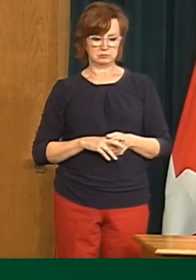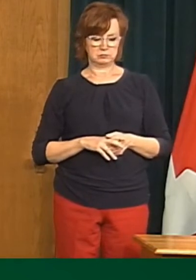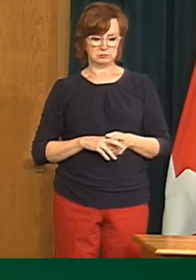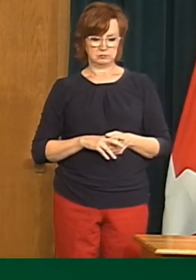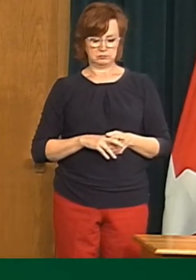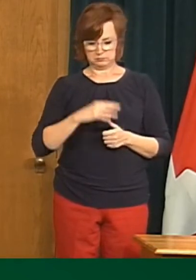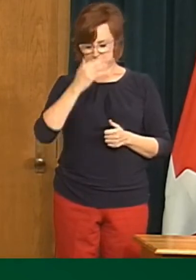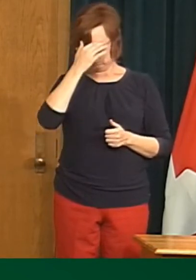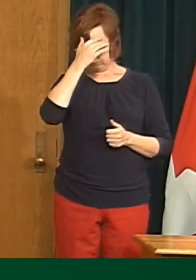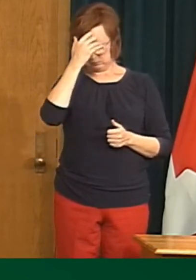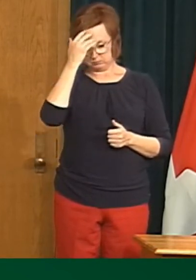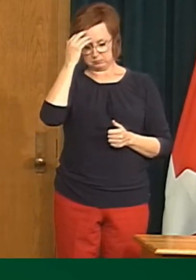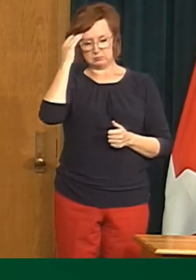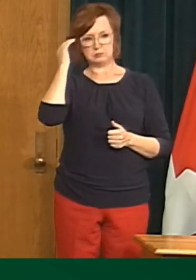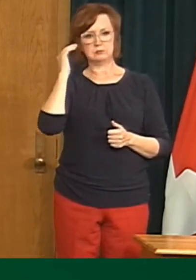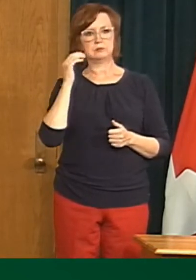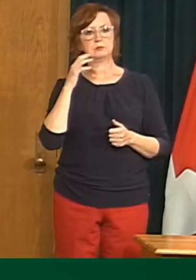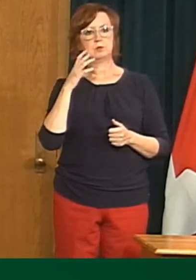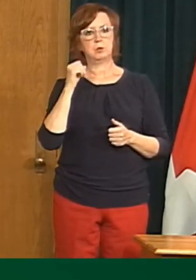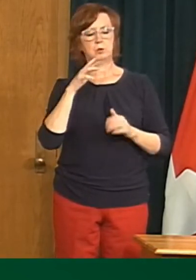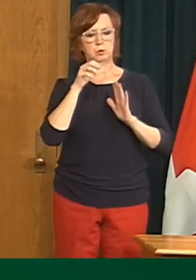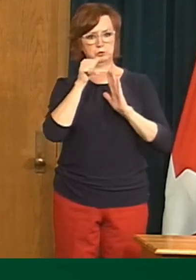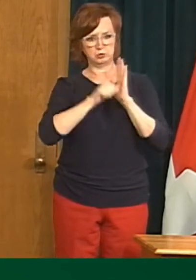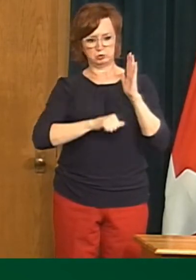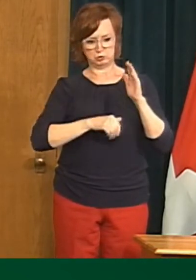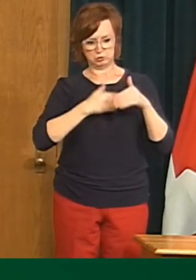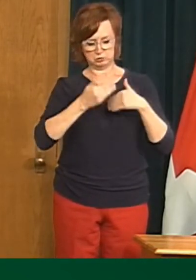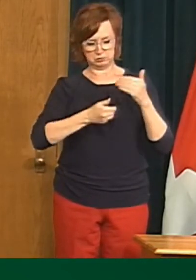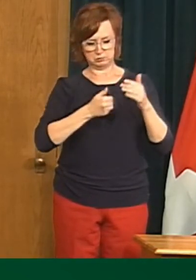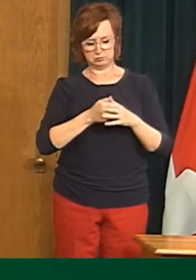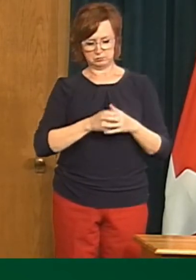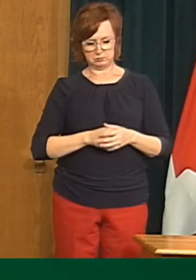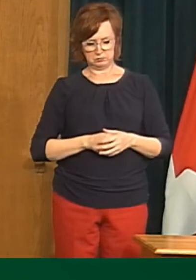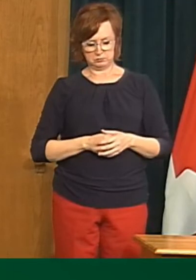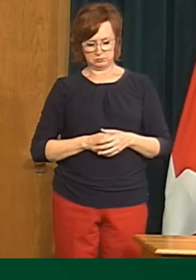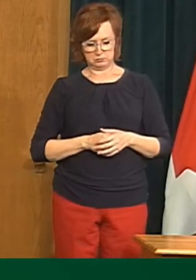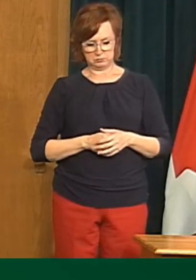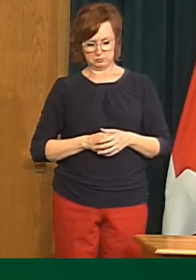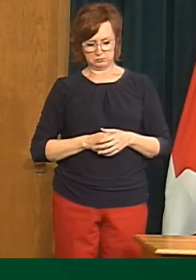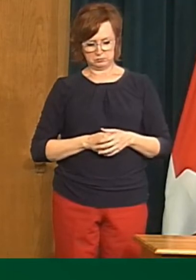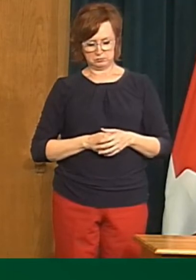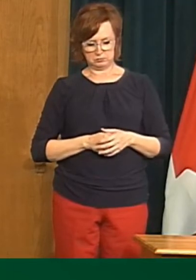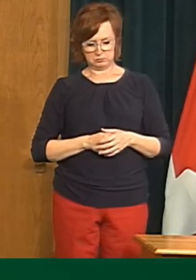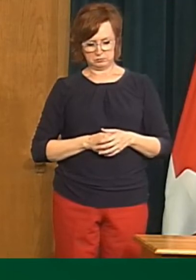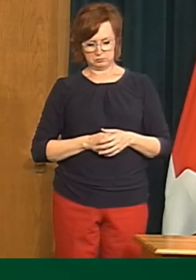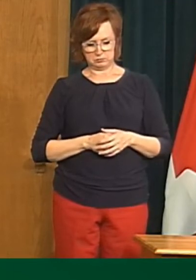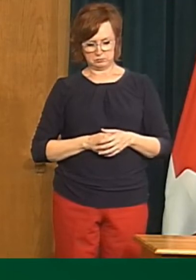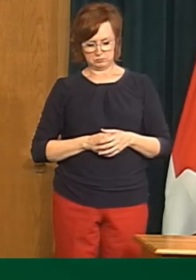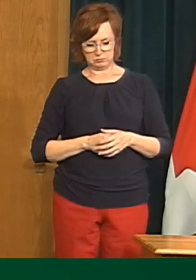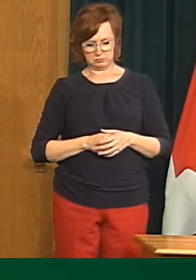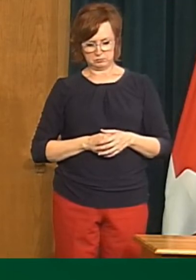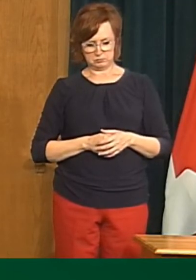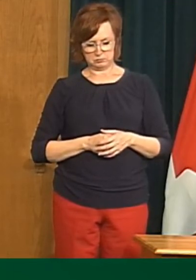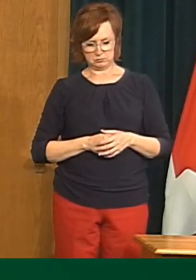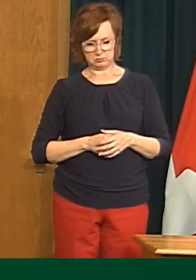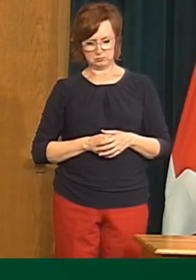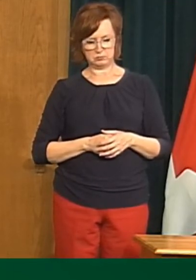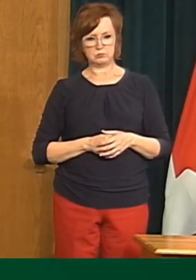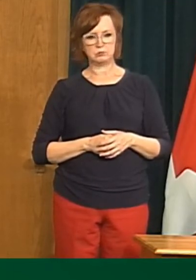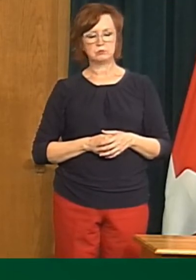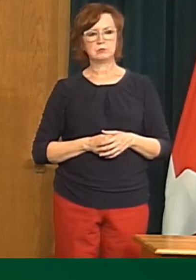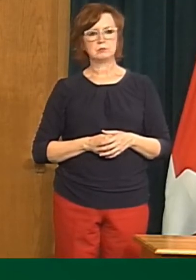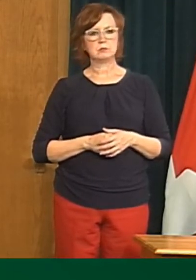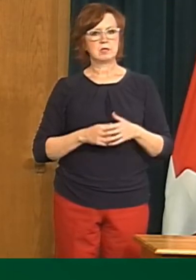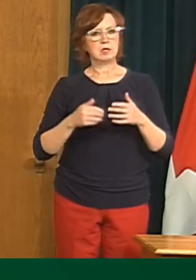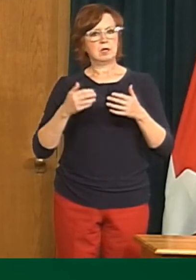but again alter maybe our surgical capacity if we're able to get it up to a certain level, to have to pull that back. So there's a